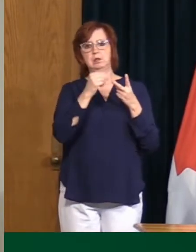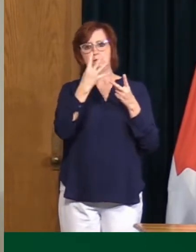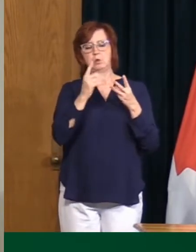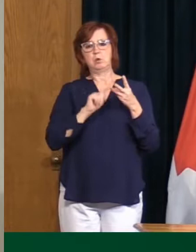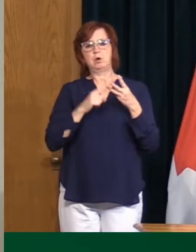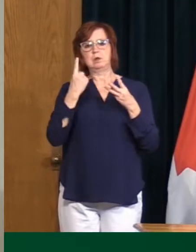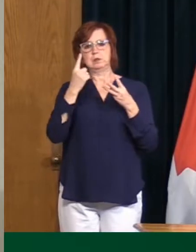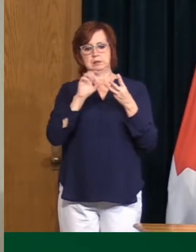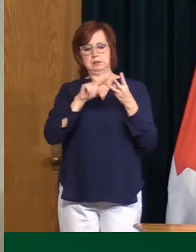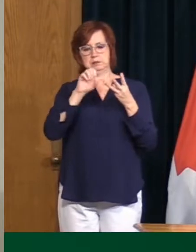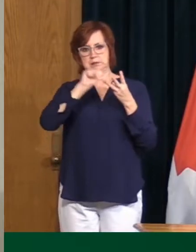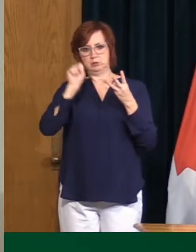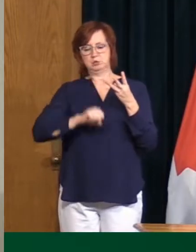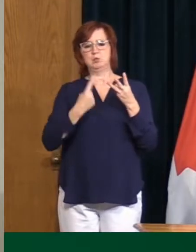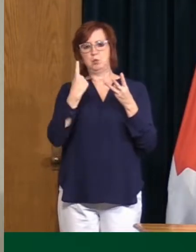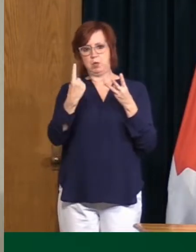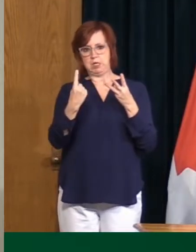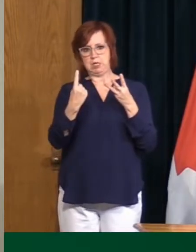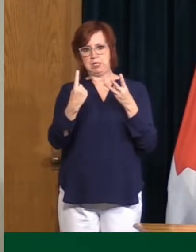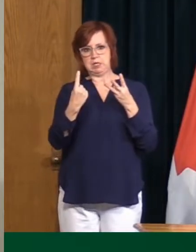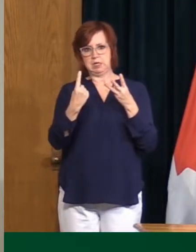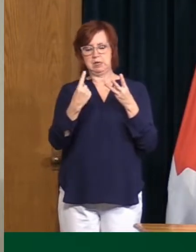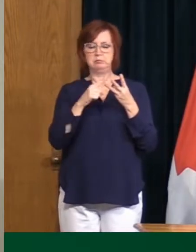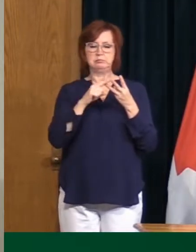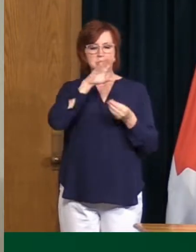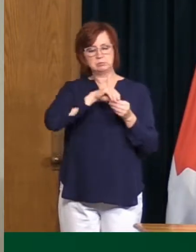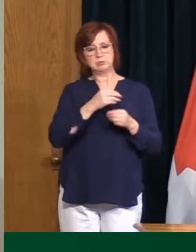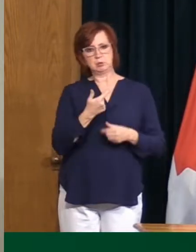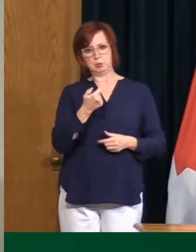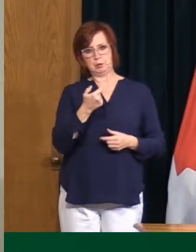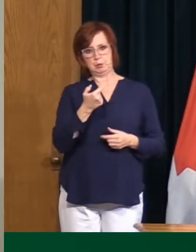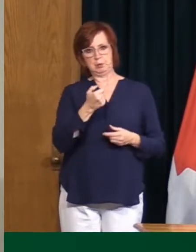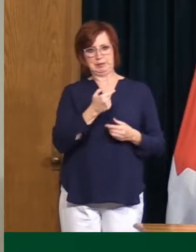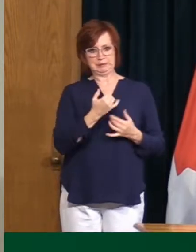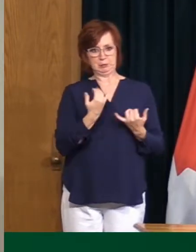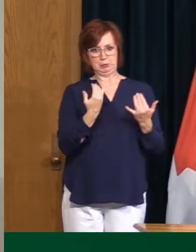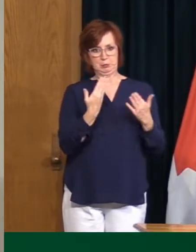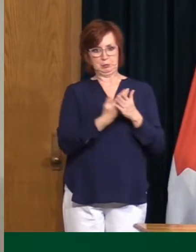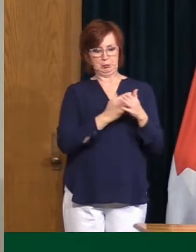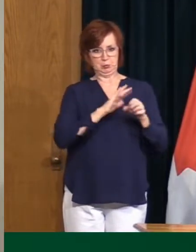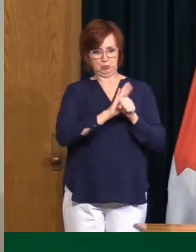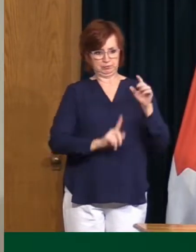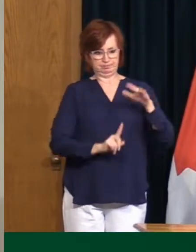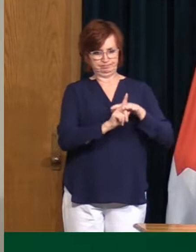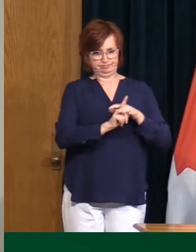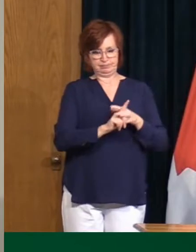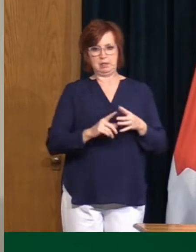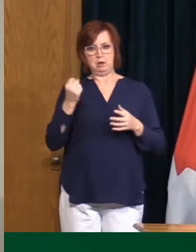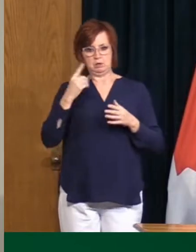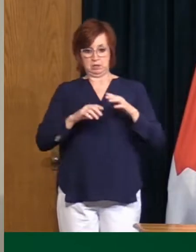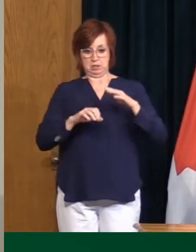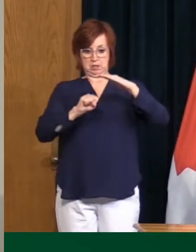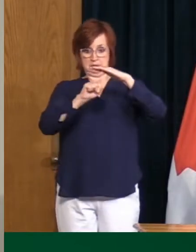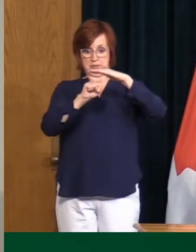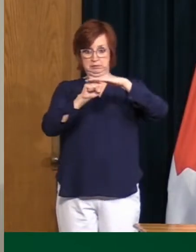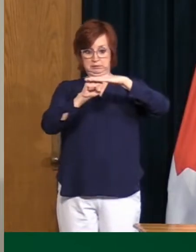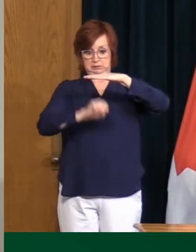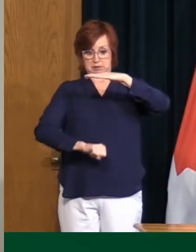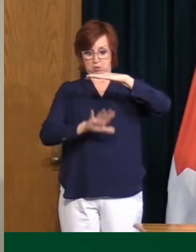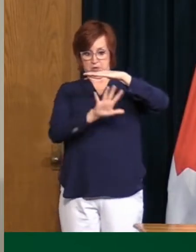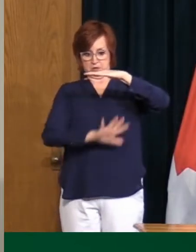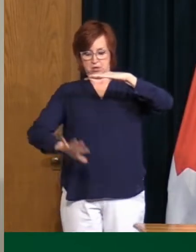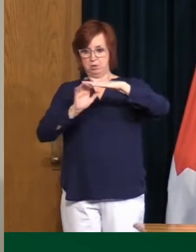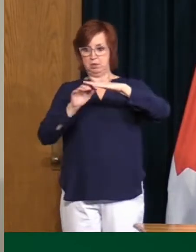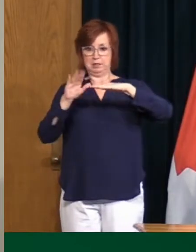Saskatoon area. So again, while our case numbers overall in the central and south parts of the province remain low,